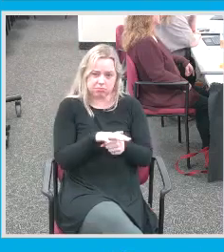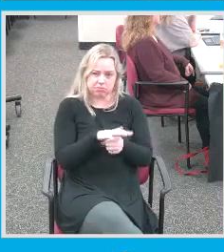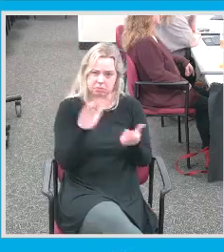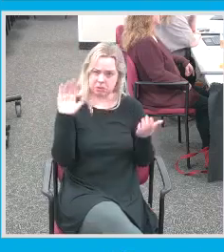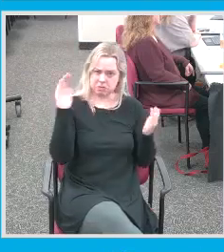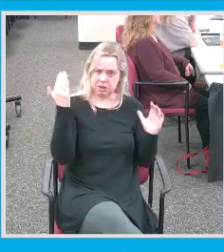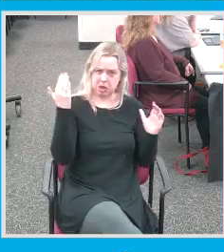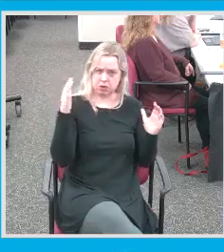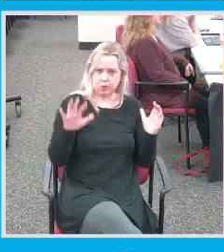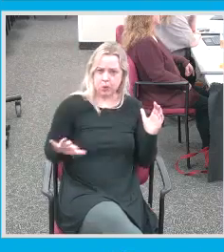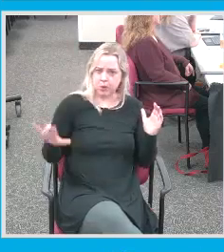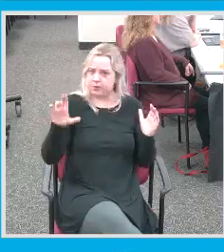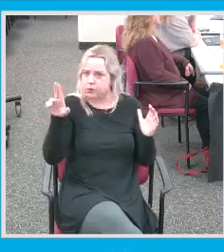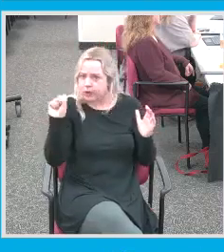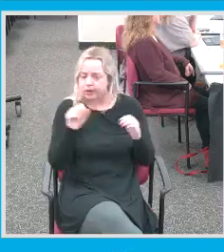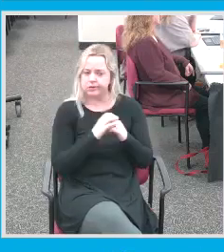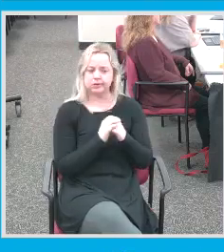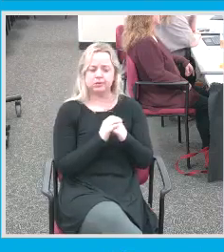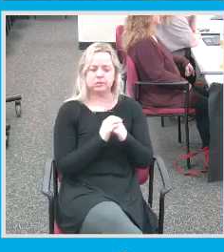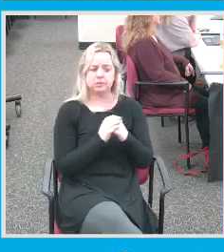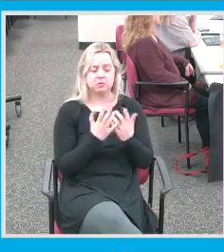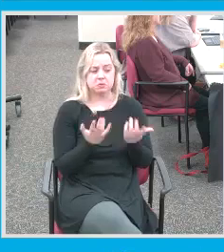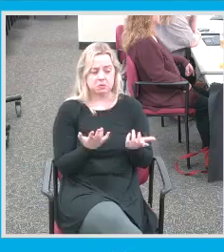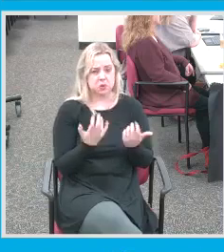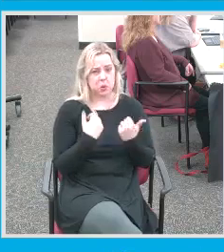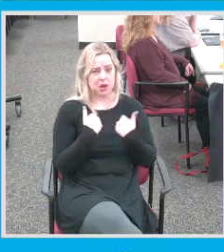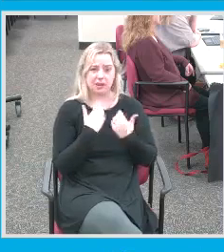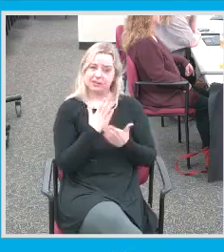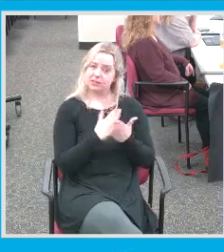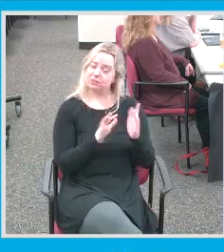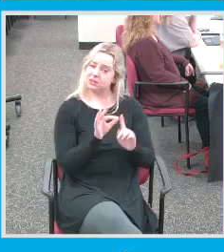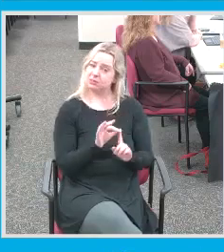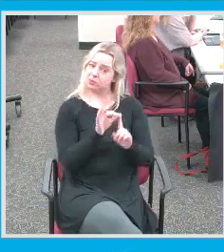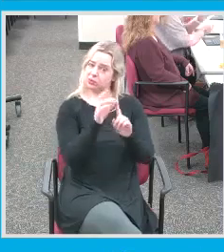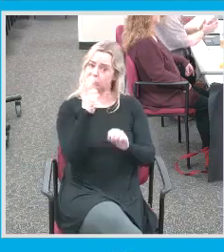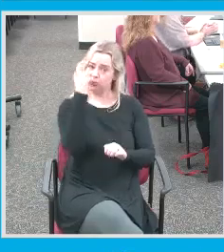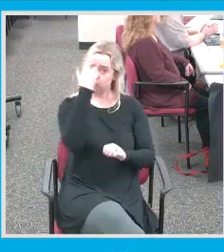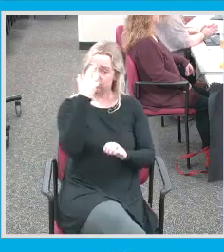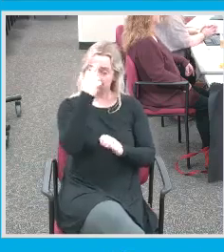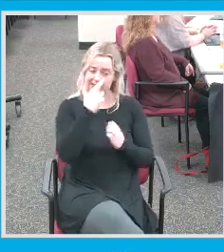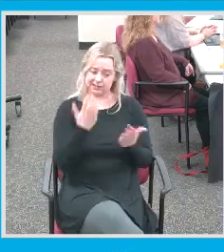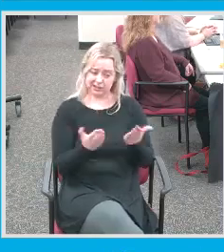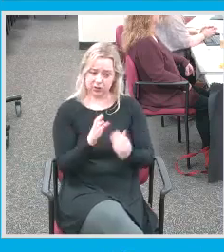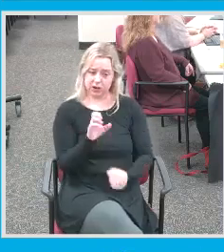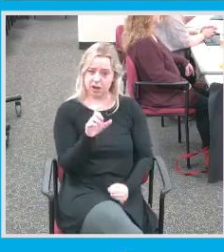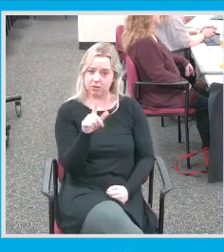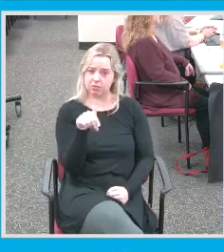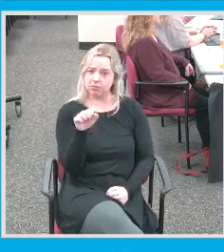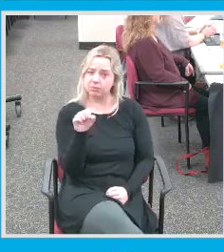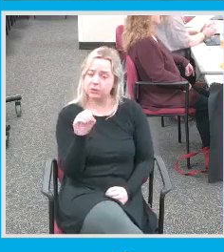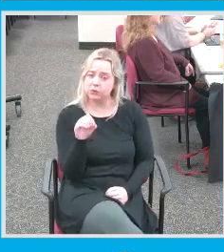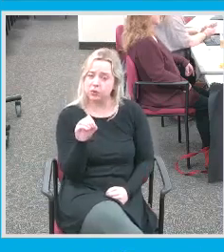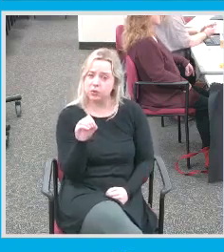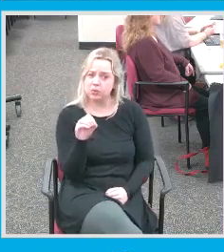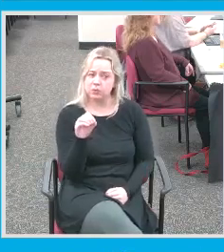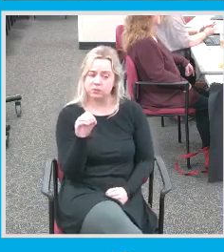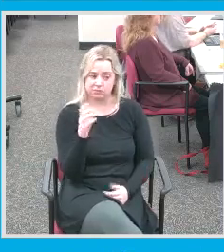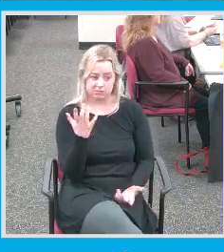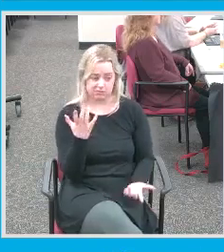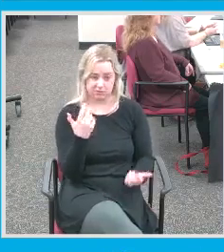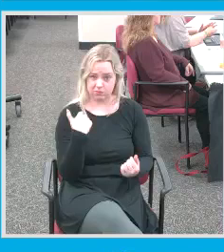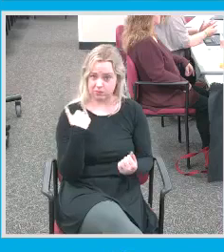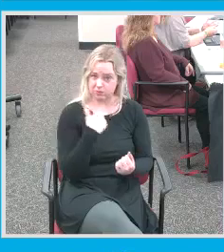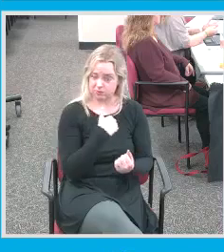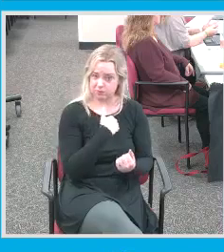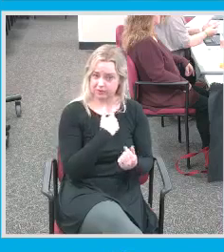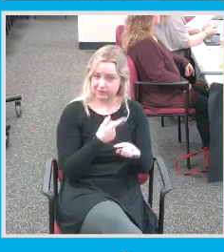does our county look? And are there some factors in El Paso County which make it unique? One of which, I read